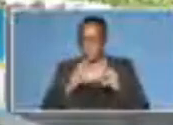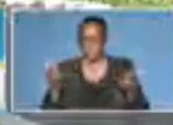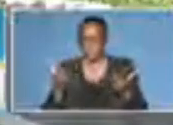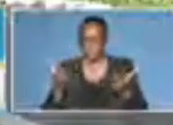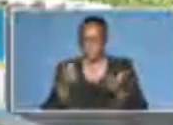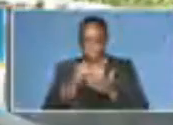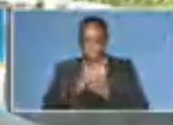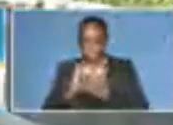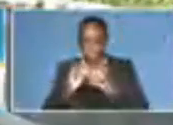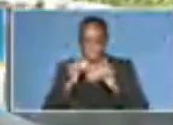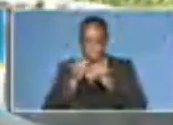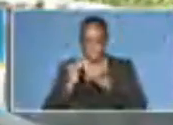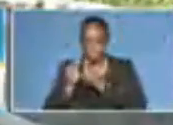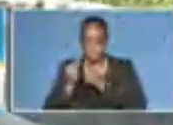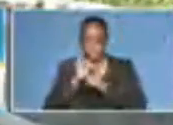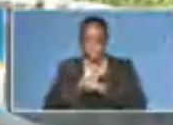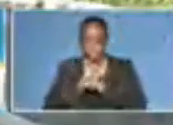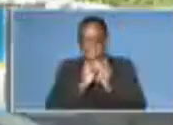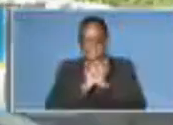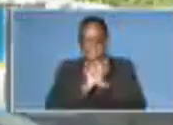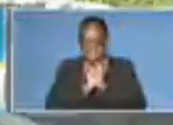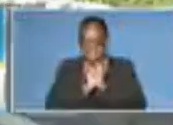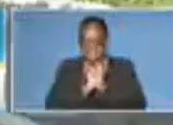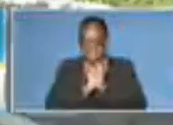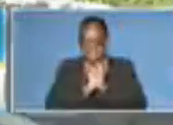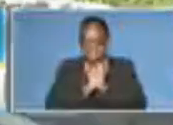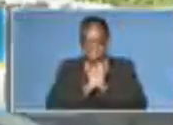All agencies are right there working together. And whoever that